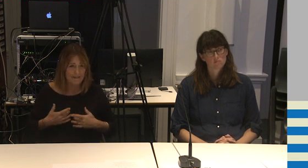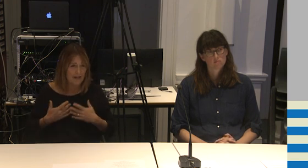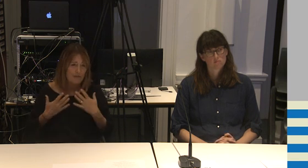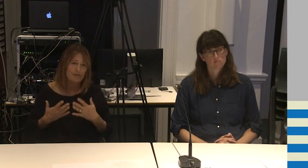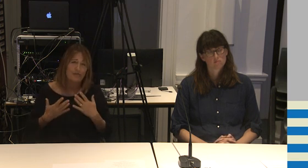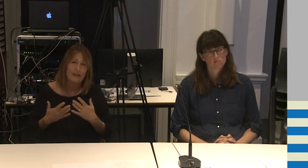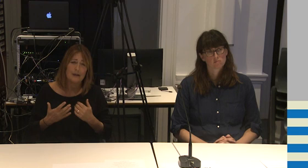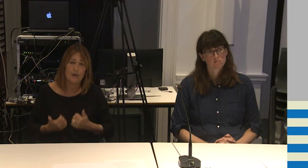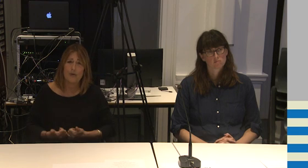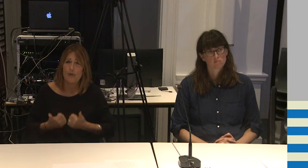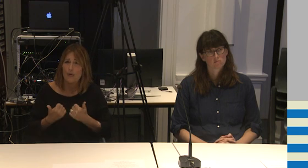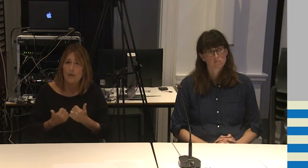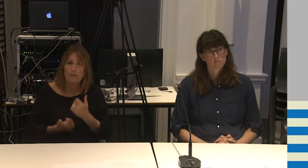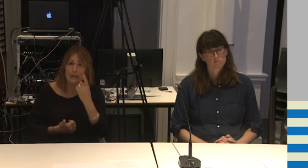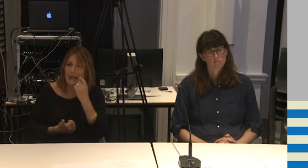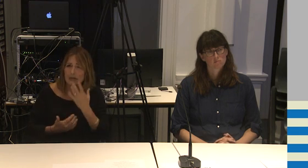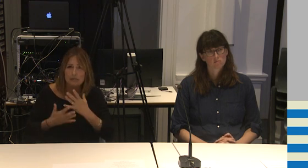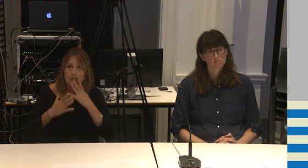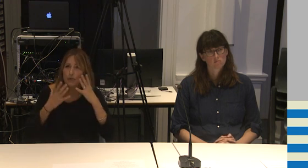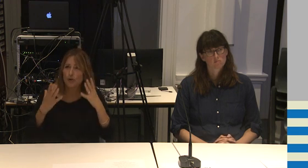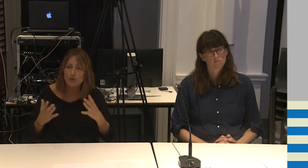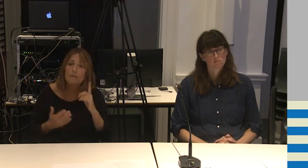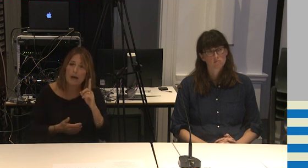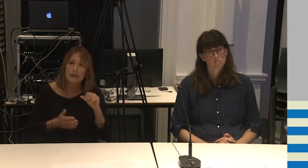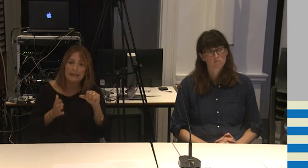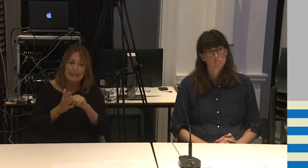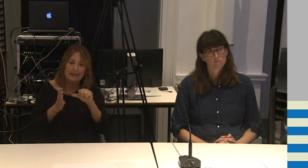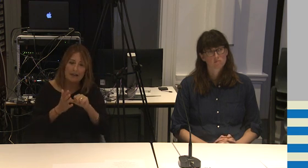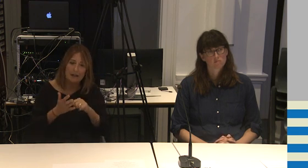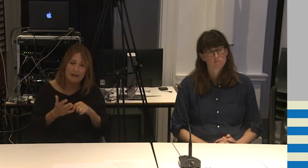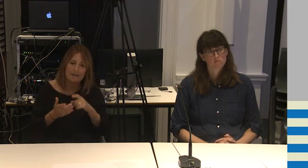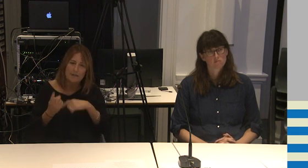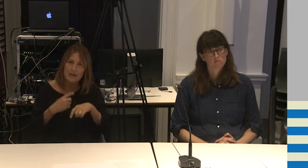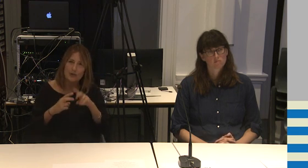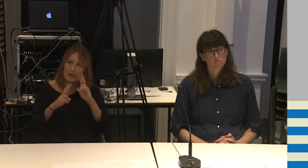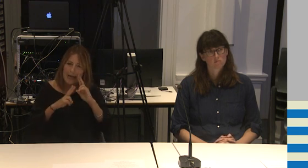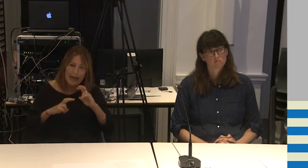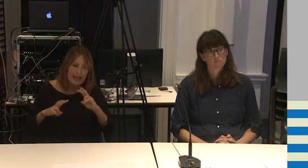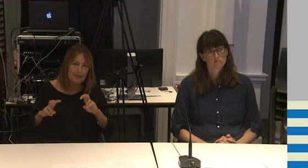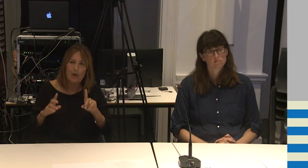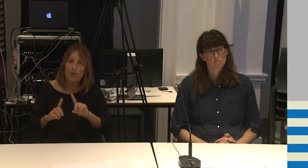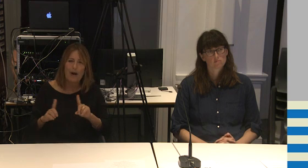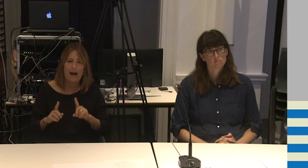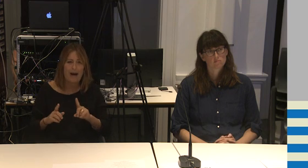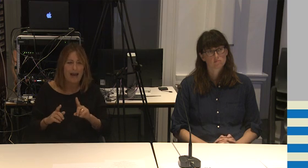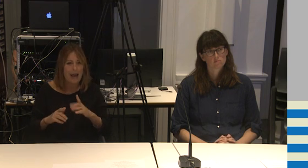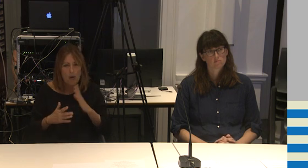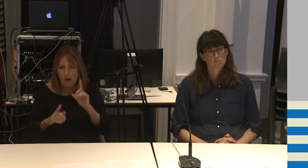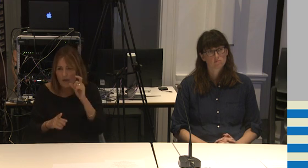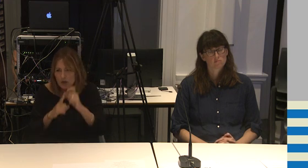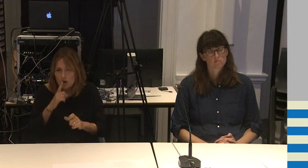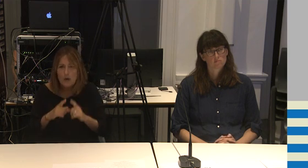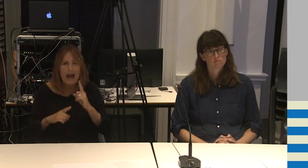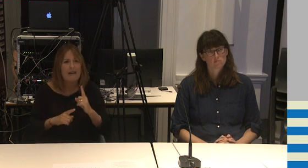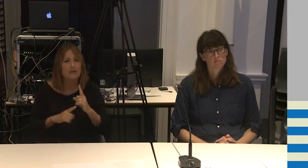here, but it's difficult to explore, as I found during my degree, because everything we do has to fit within the RIBA